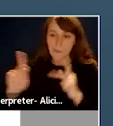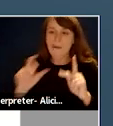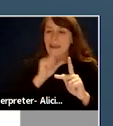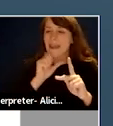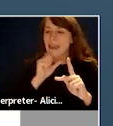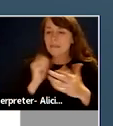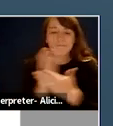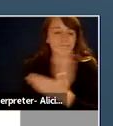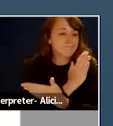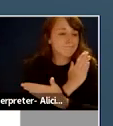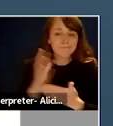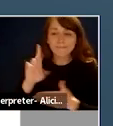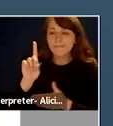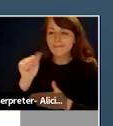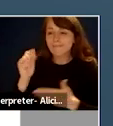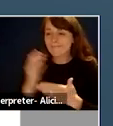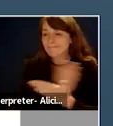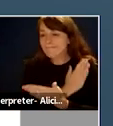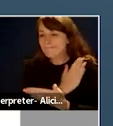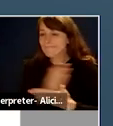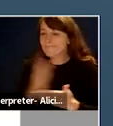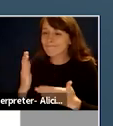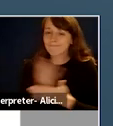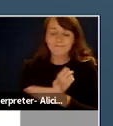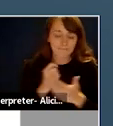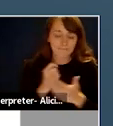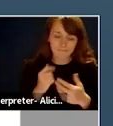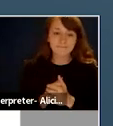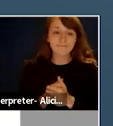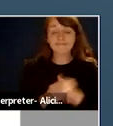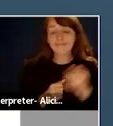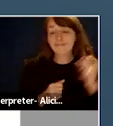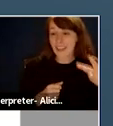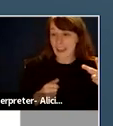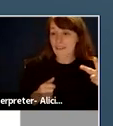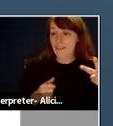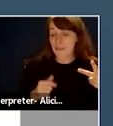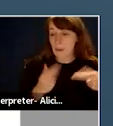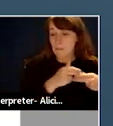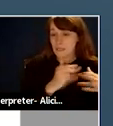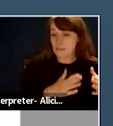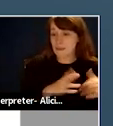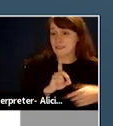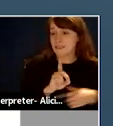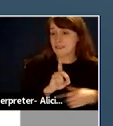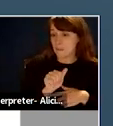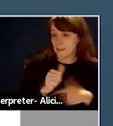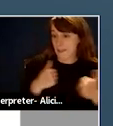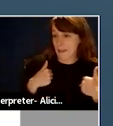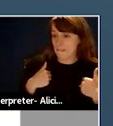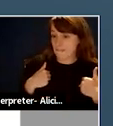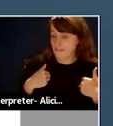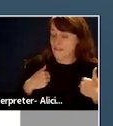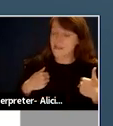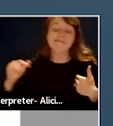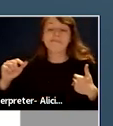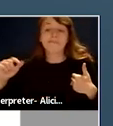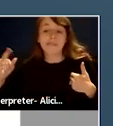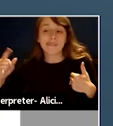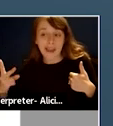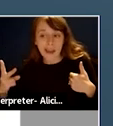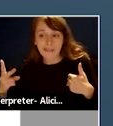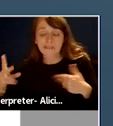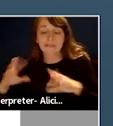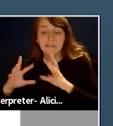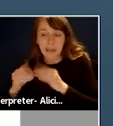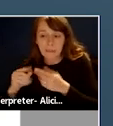half of our program participants have disabilities. The remaining half are family, friends, caregivers, loved ones. So we're